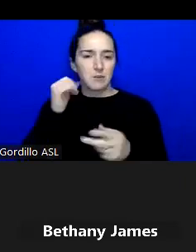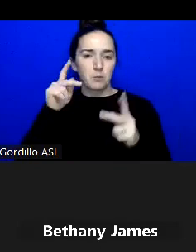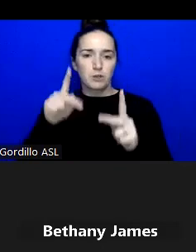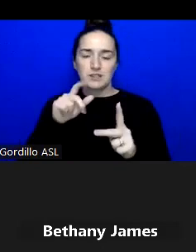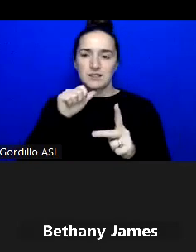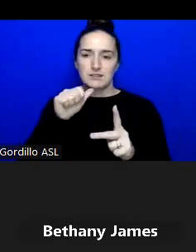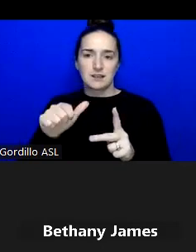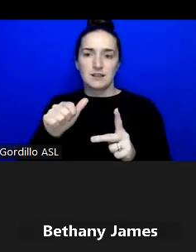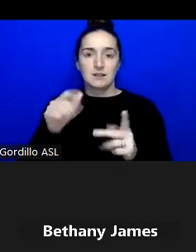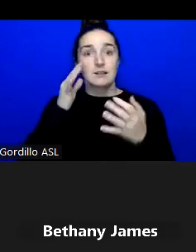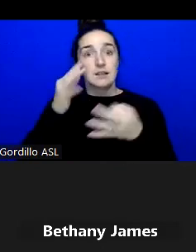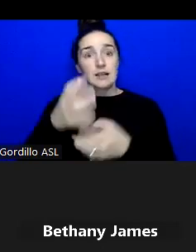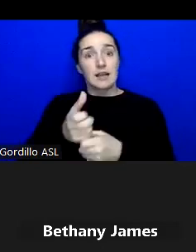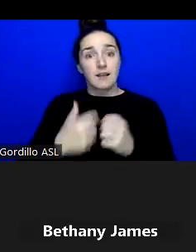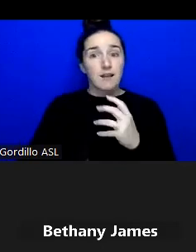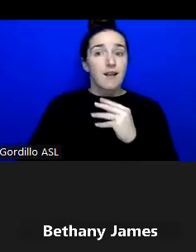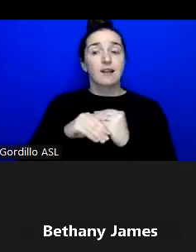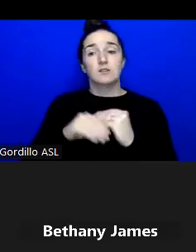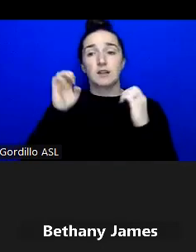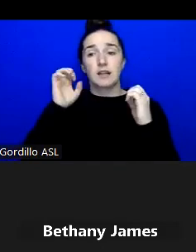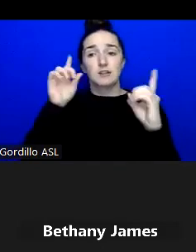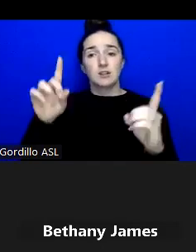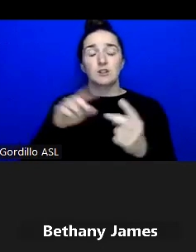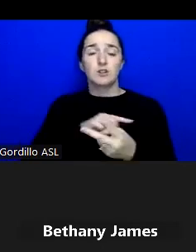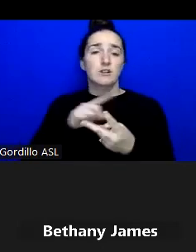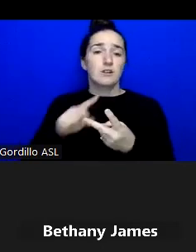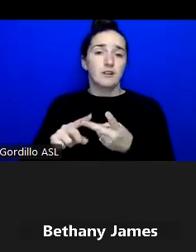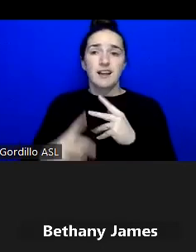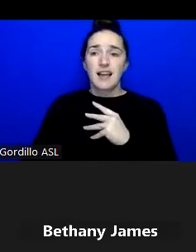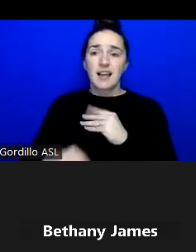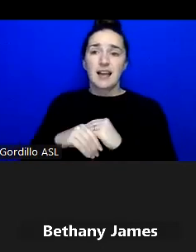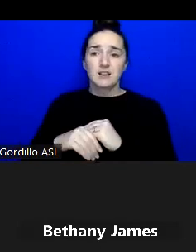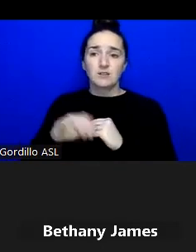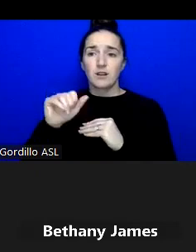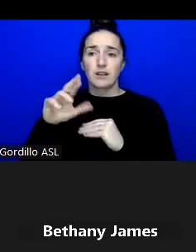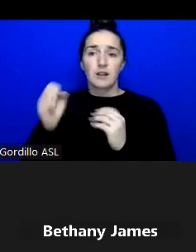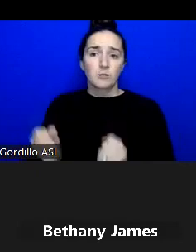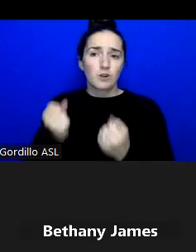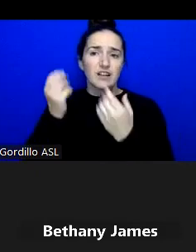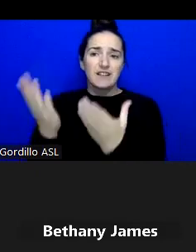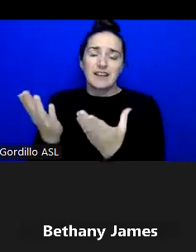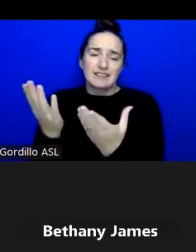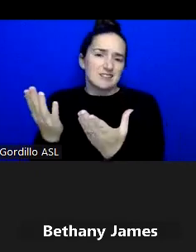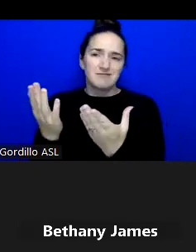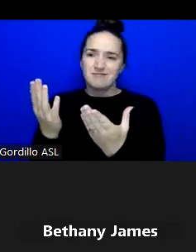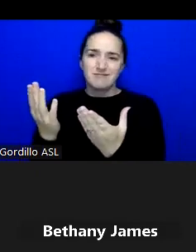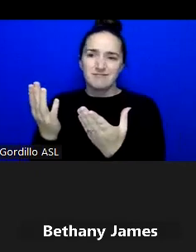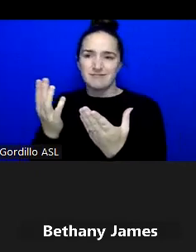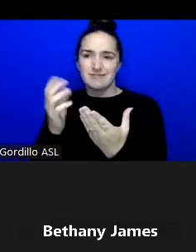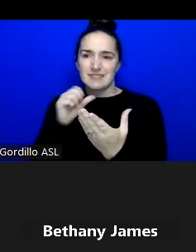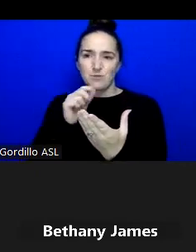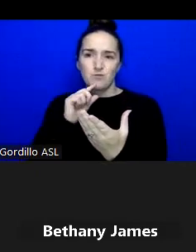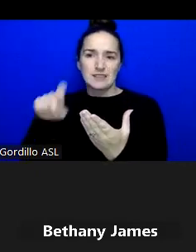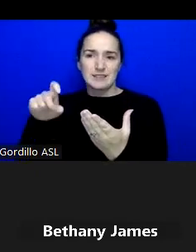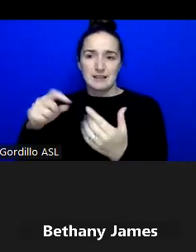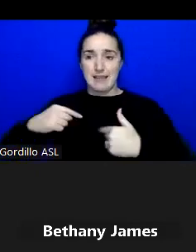they've decided to obtain kind of above and beyond. It's just something that some states had required previously. I am not a member of that organization, but as